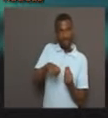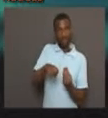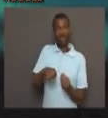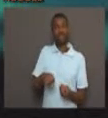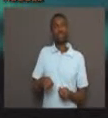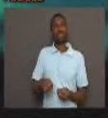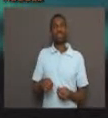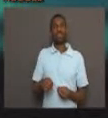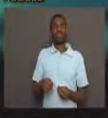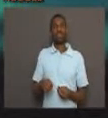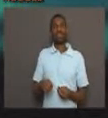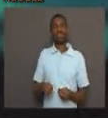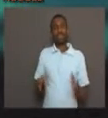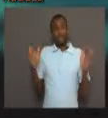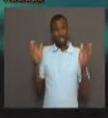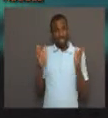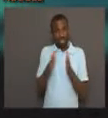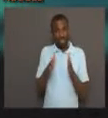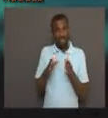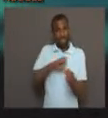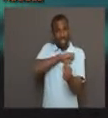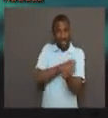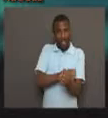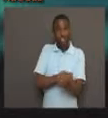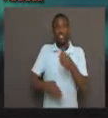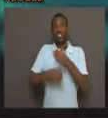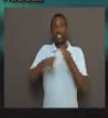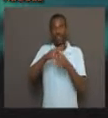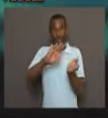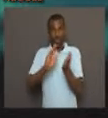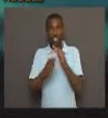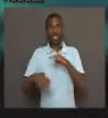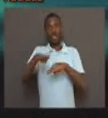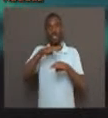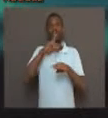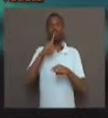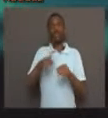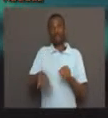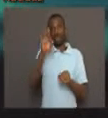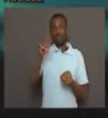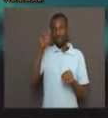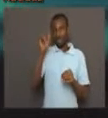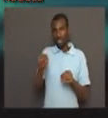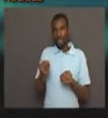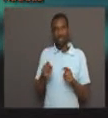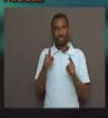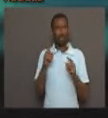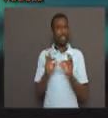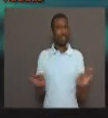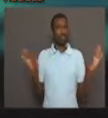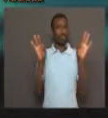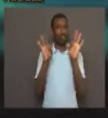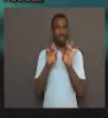only exist at specific energy states, meaning we will not